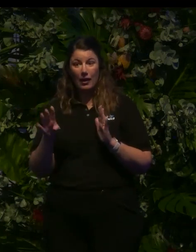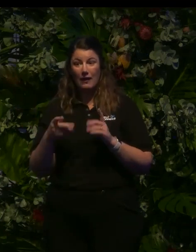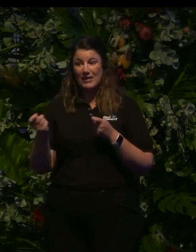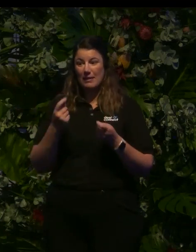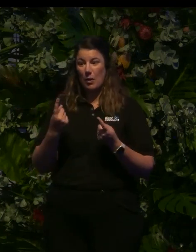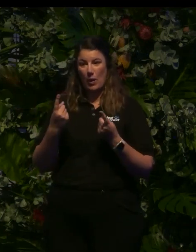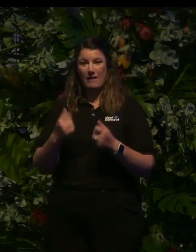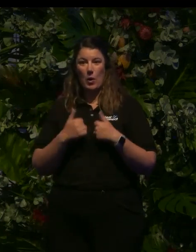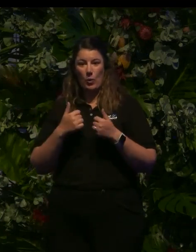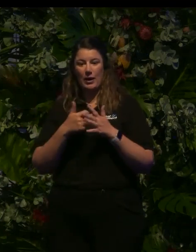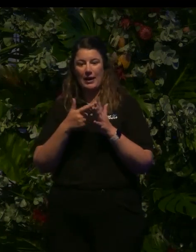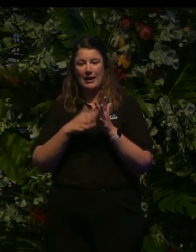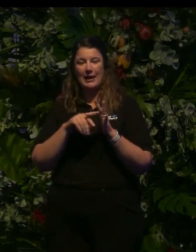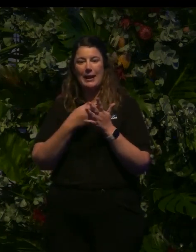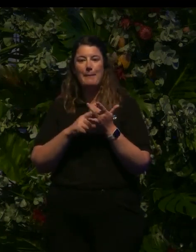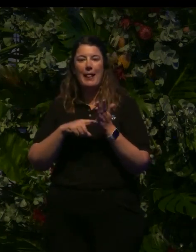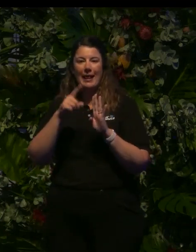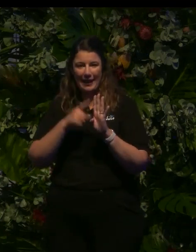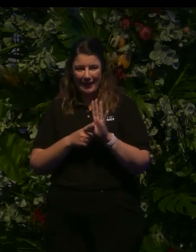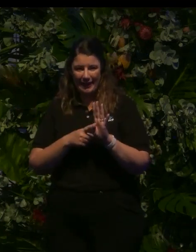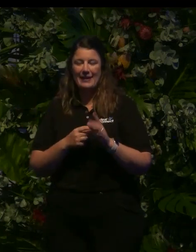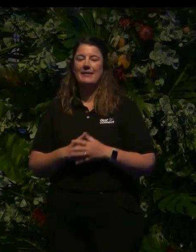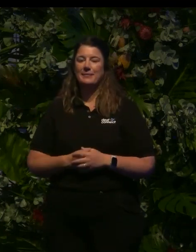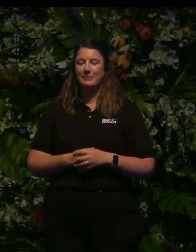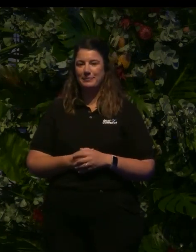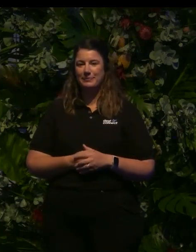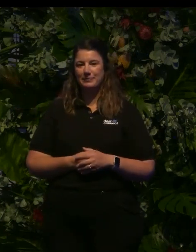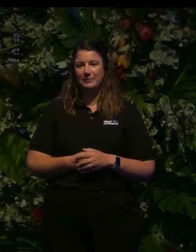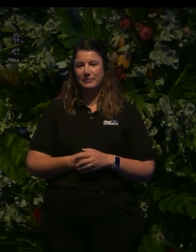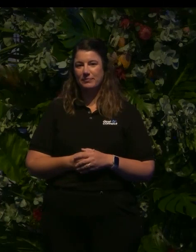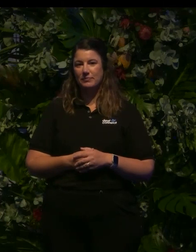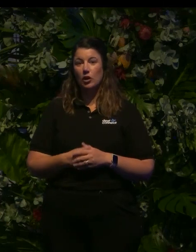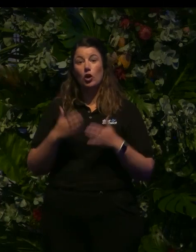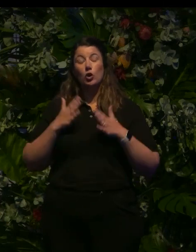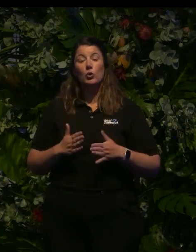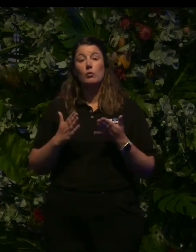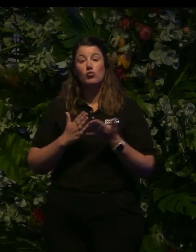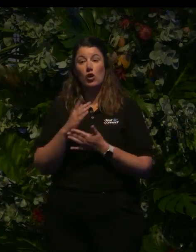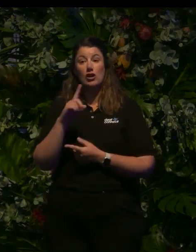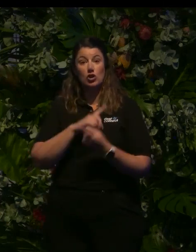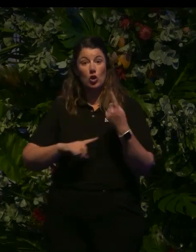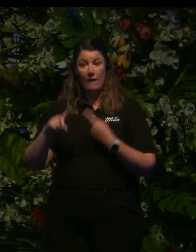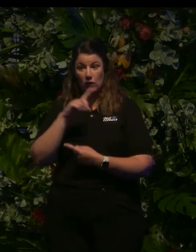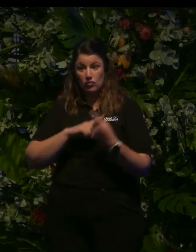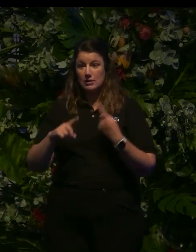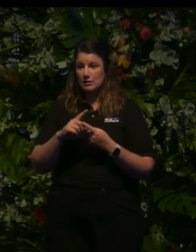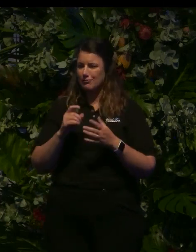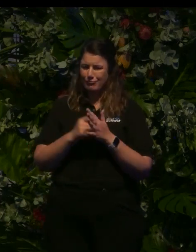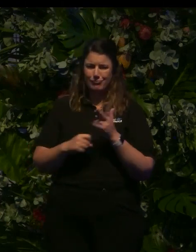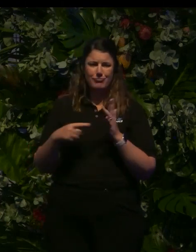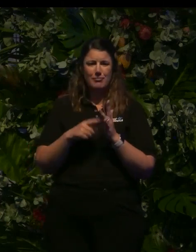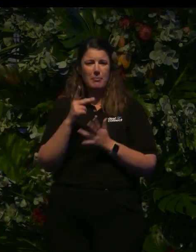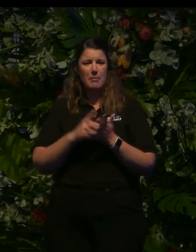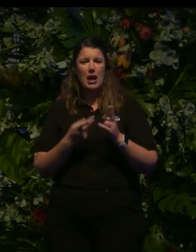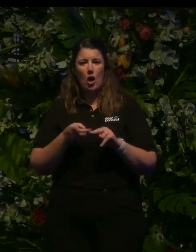of our own, Kimberly Vance-Mubanga. The Human Rights Conference is an integral and